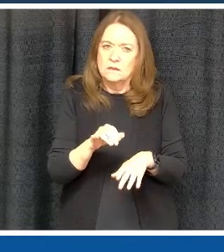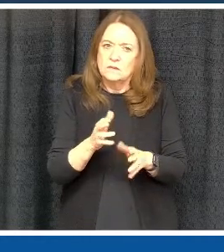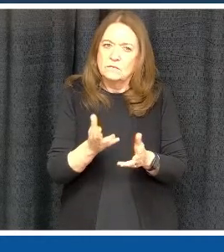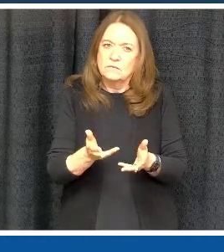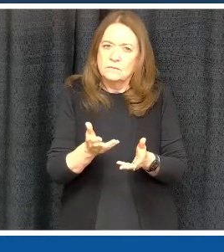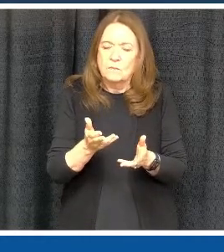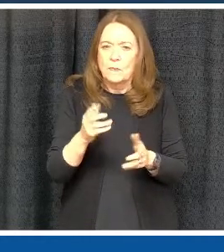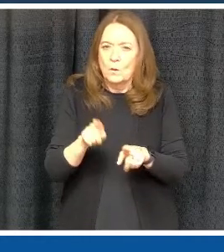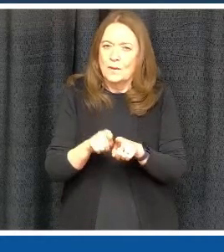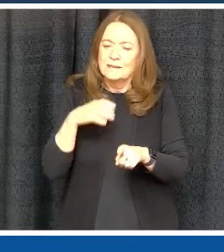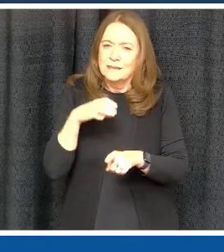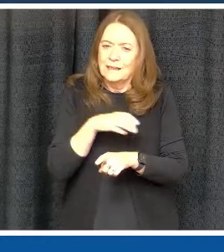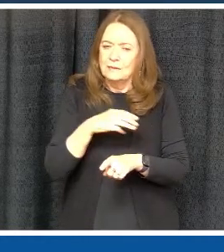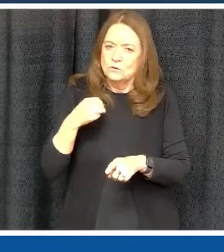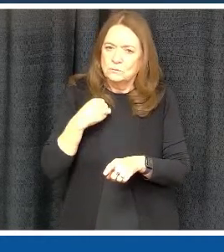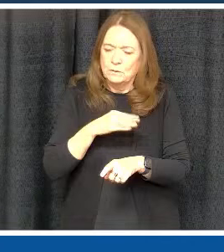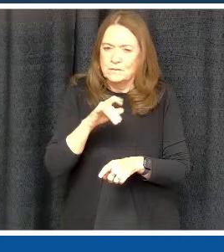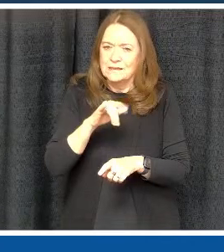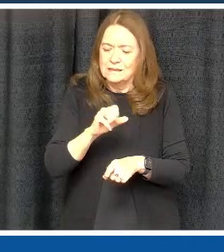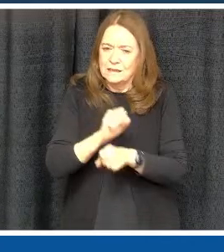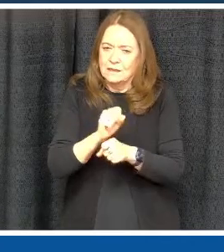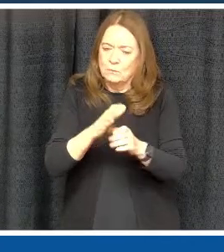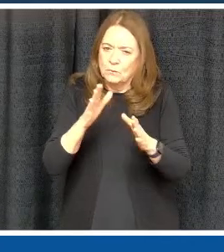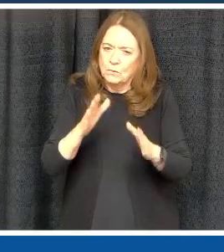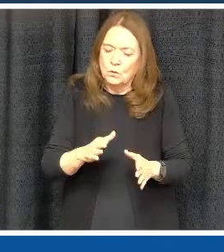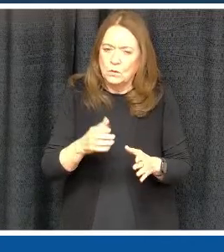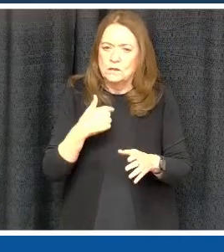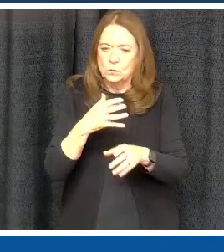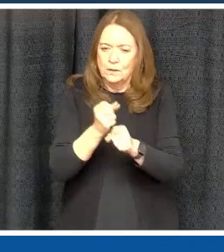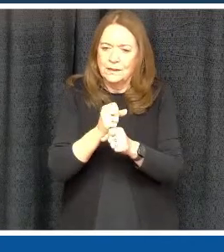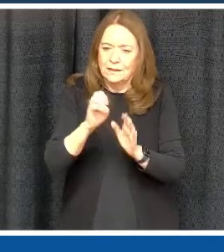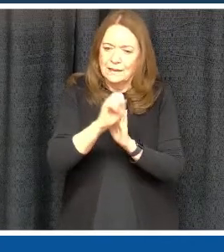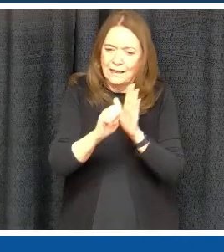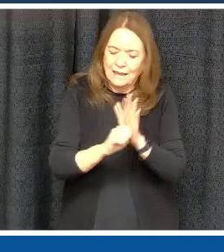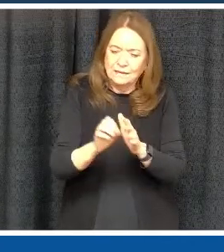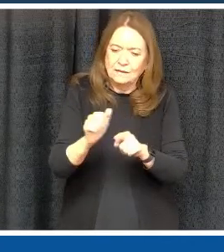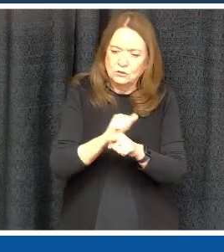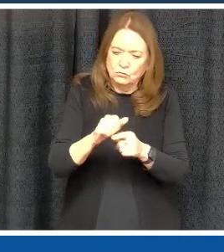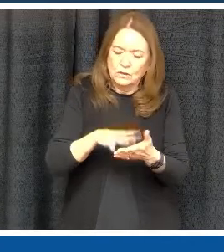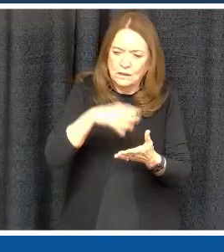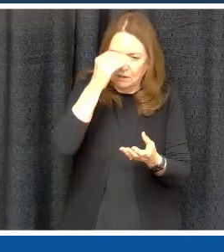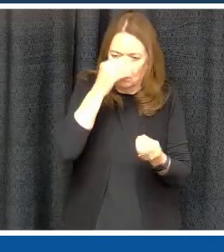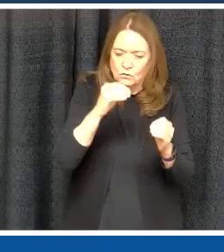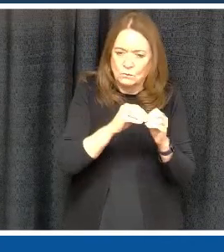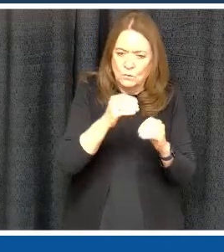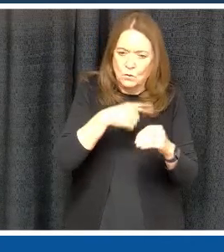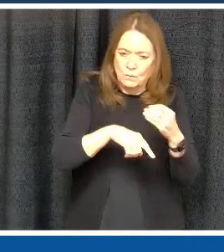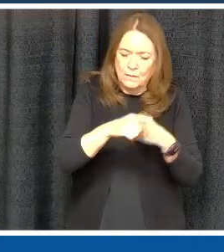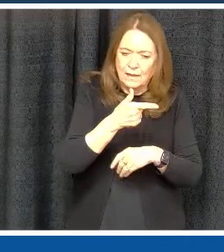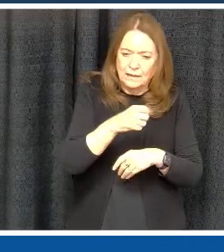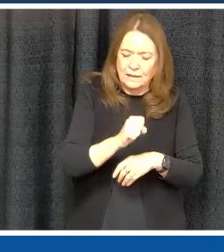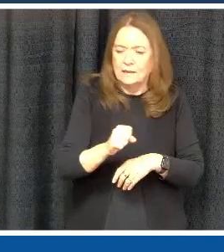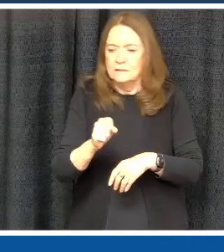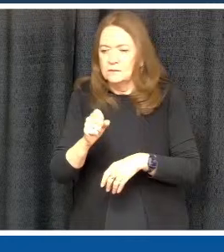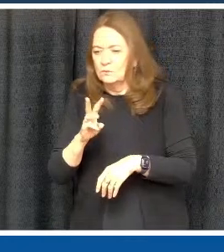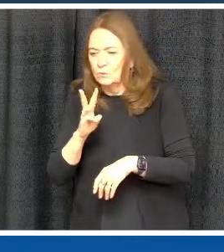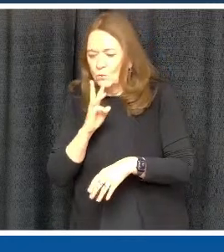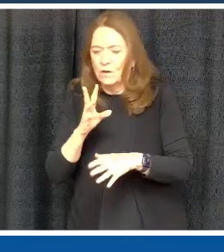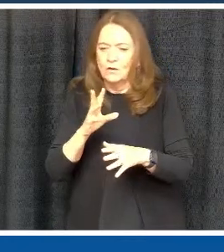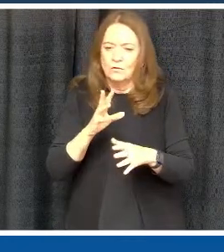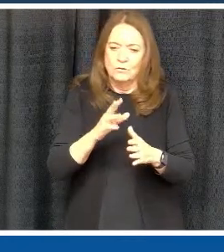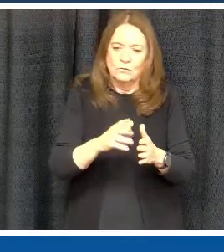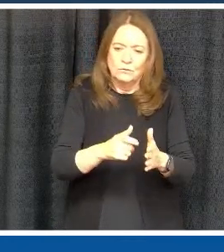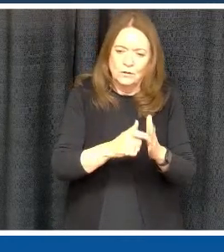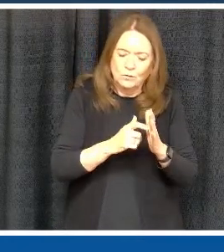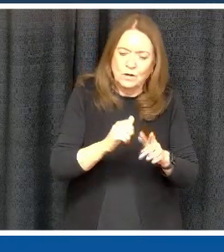as council members, as city employees, we get ethics training every year. I learn more about gas and water through required